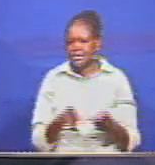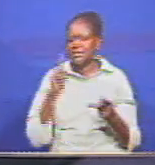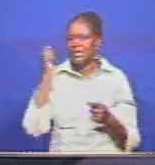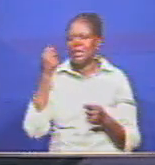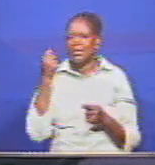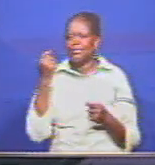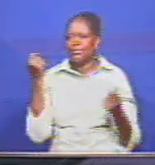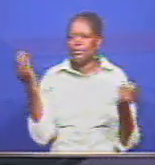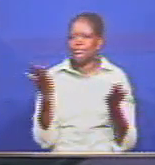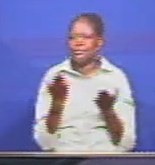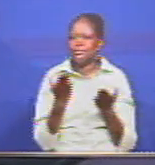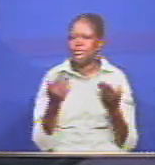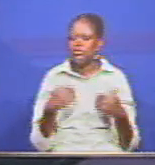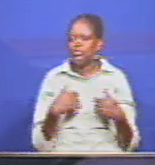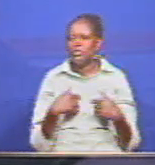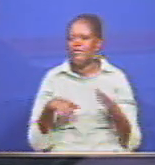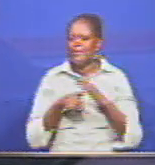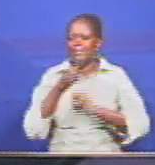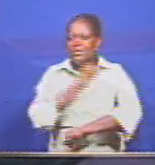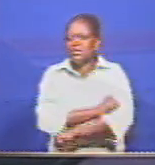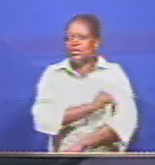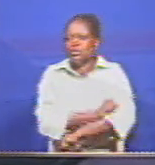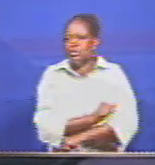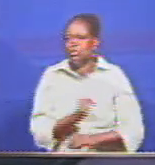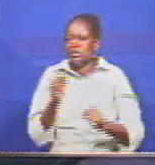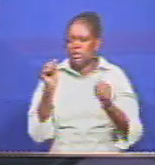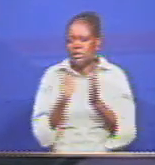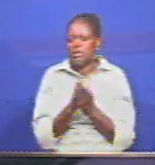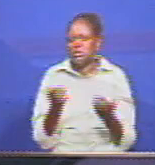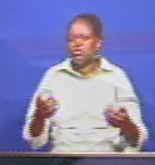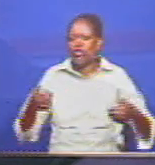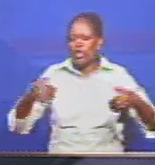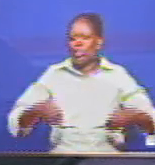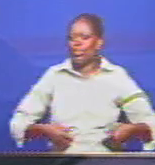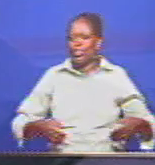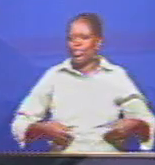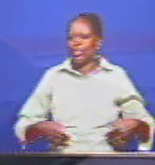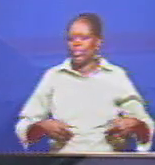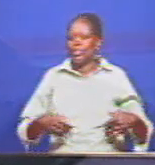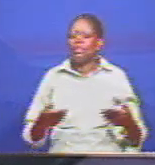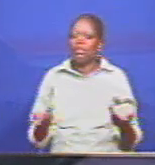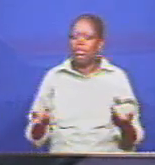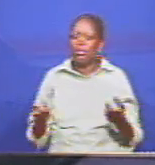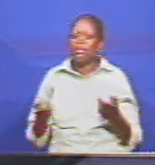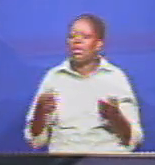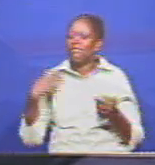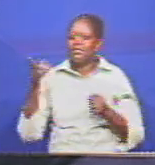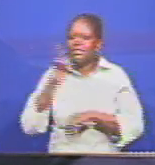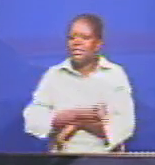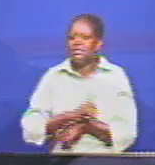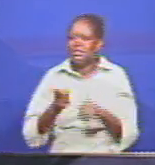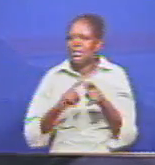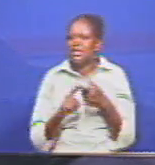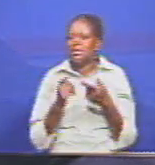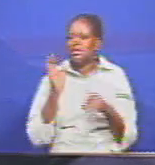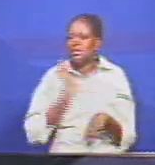yes. Where we have our primary schools, mm-hmm. and the young boys and girls are coming every day, mm-hmm. and they are